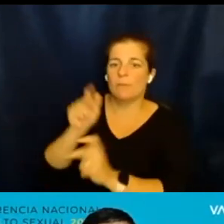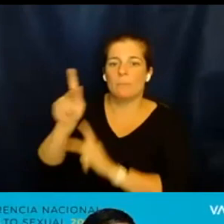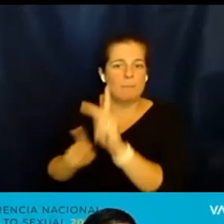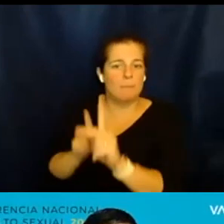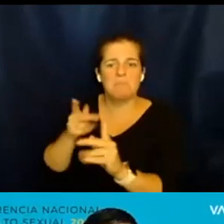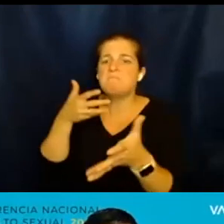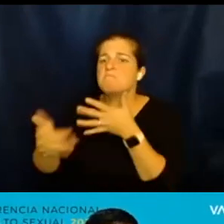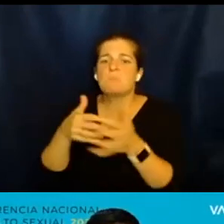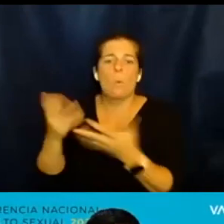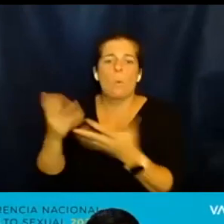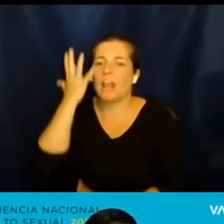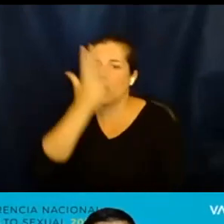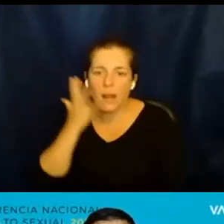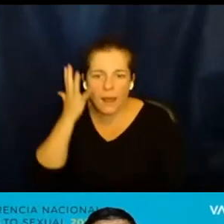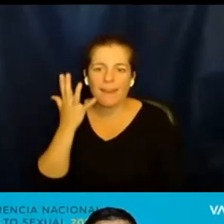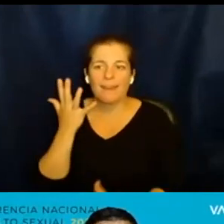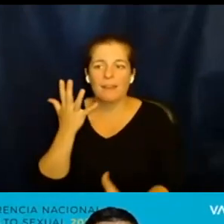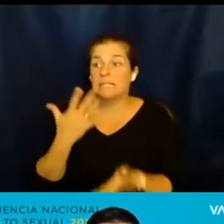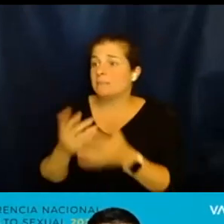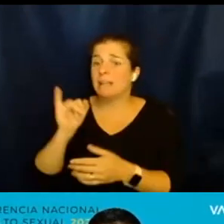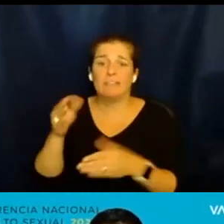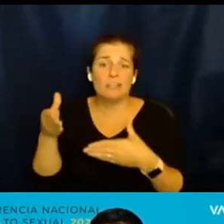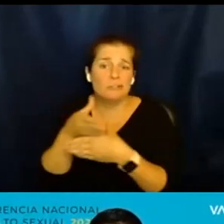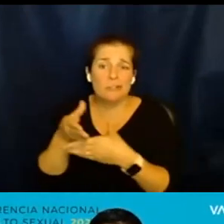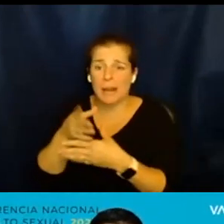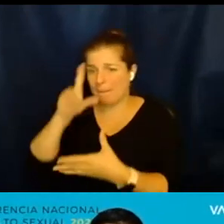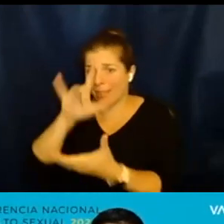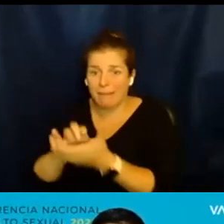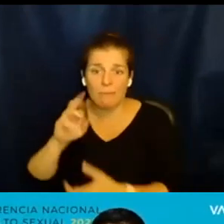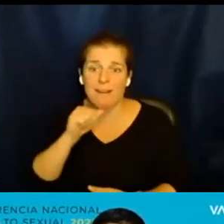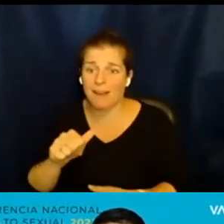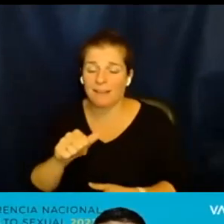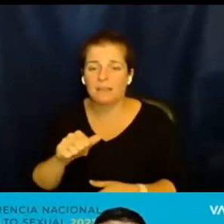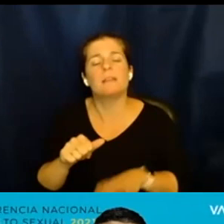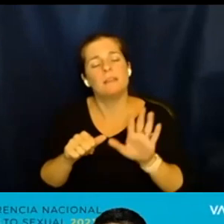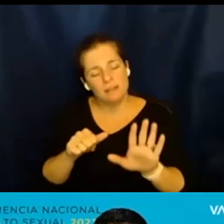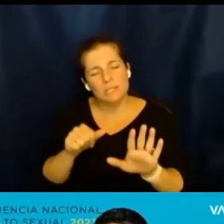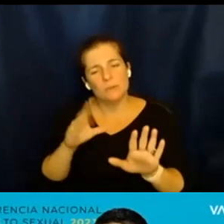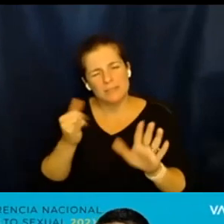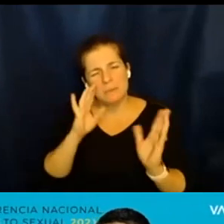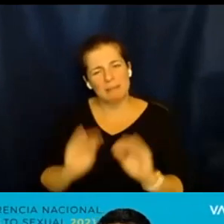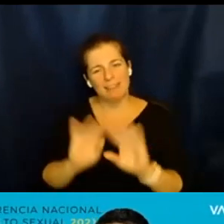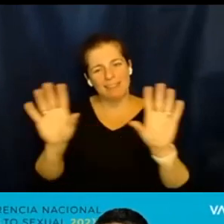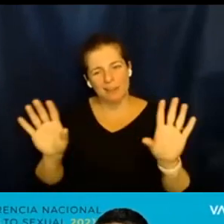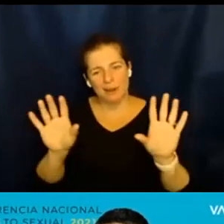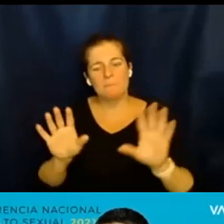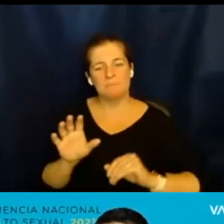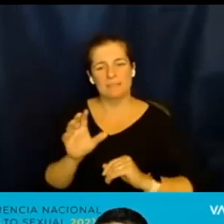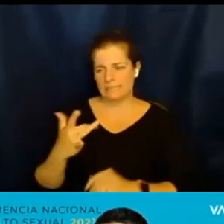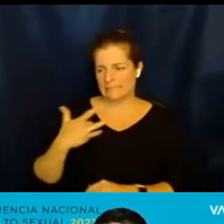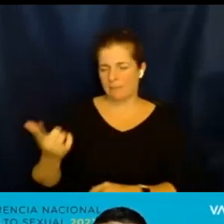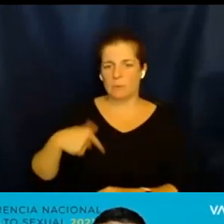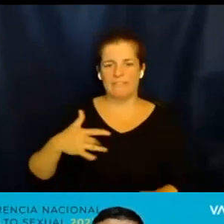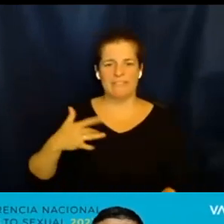regardless of whether they share our beliefs or not. I think that that is the fine line that usually inhibits us from